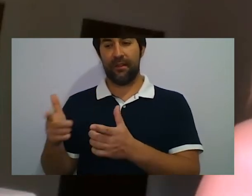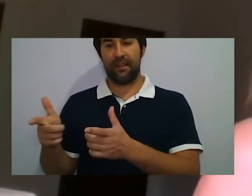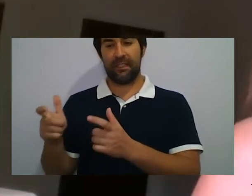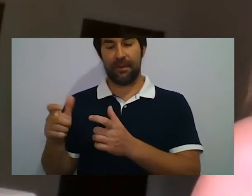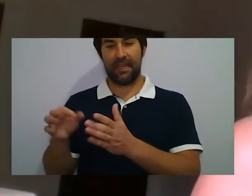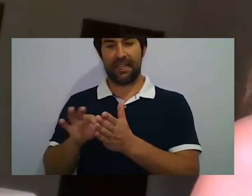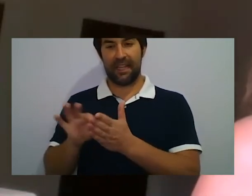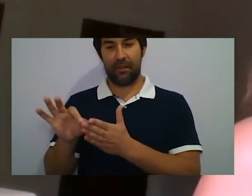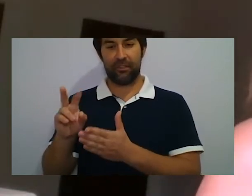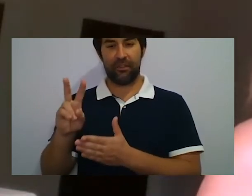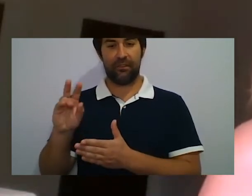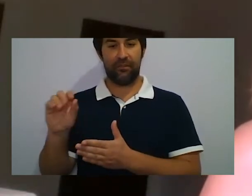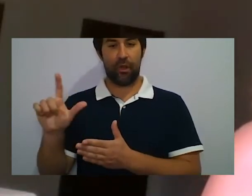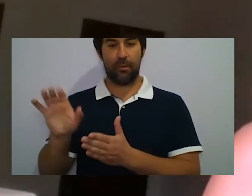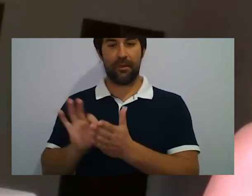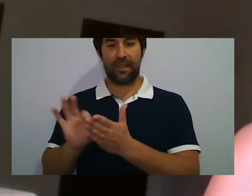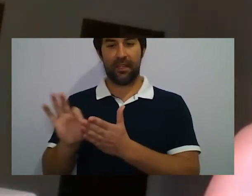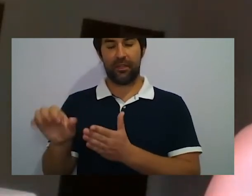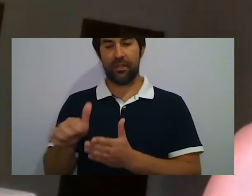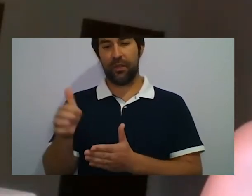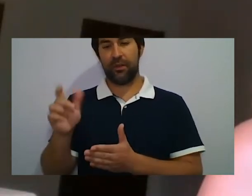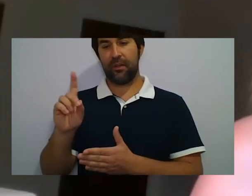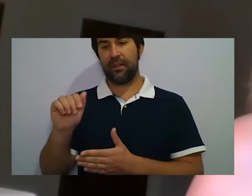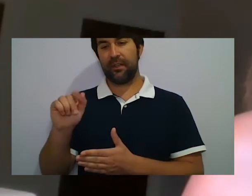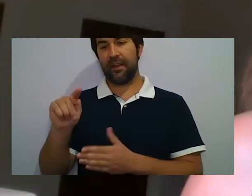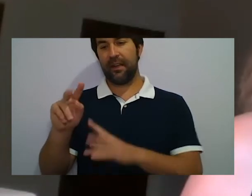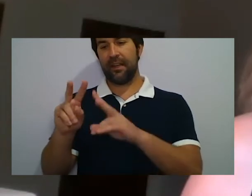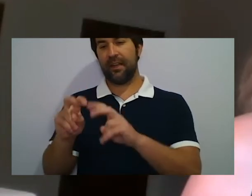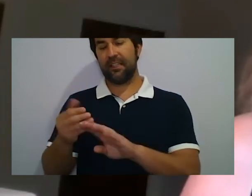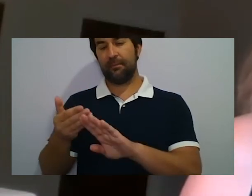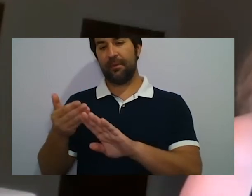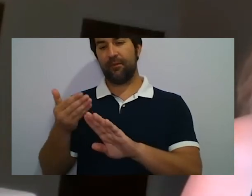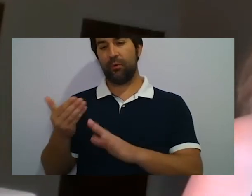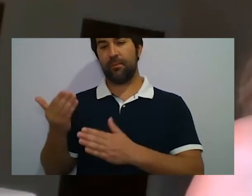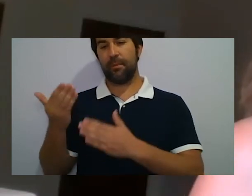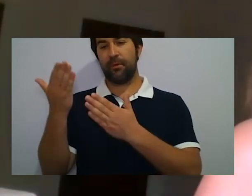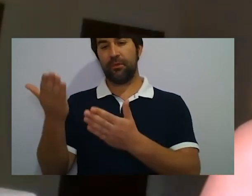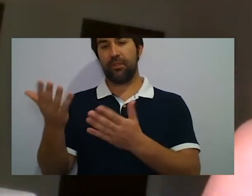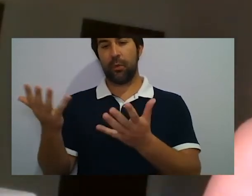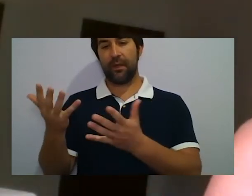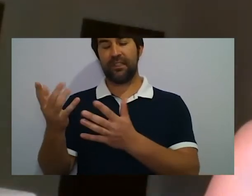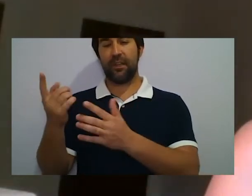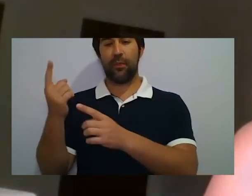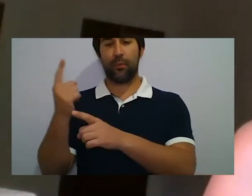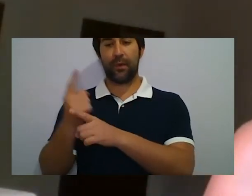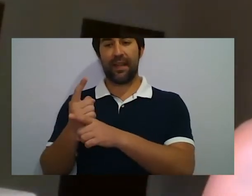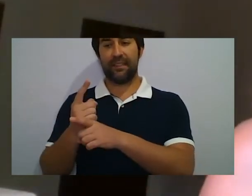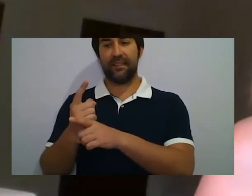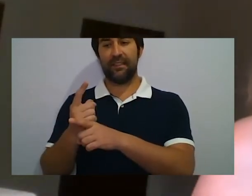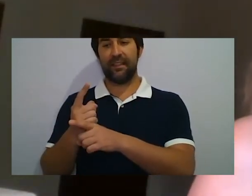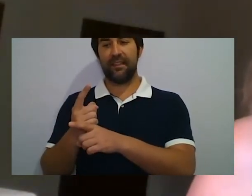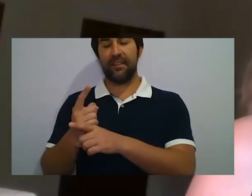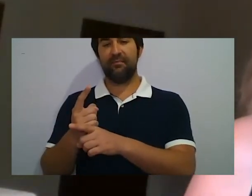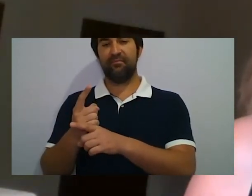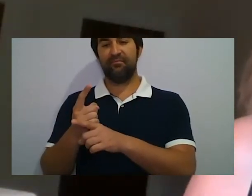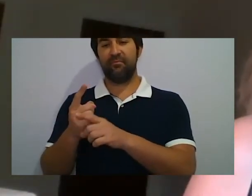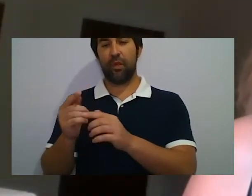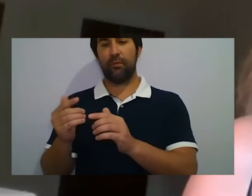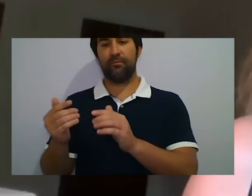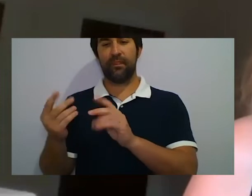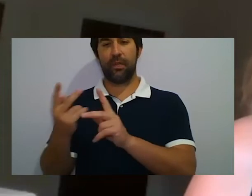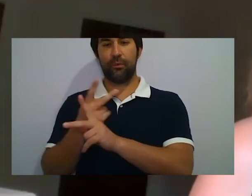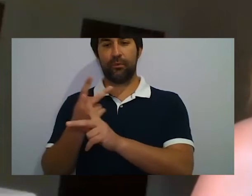or will we potentially be able to control the right of way? Is the topography appropriate for it? Does it